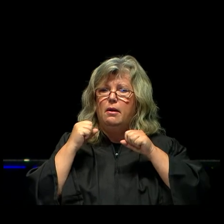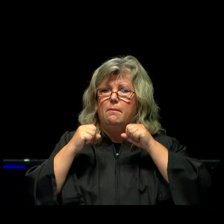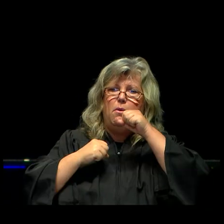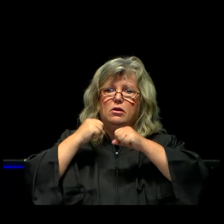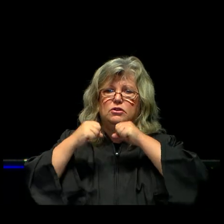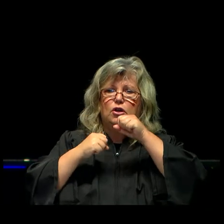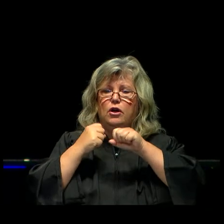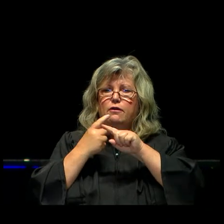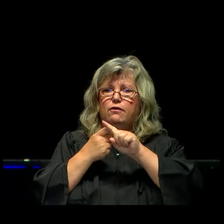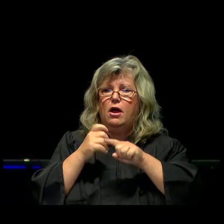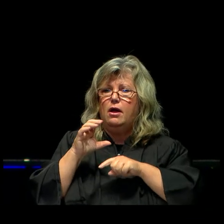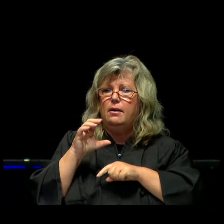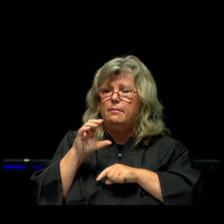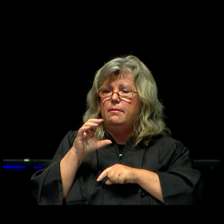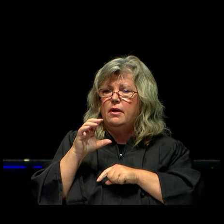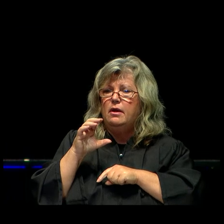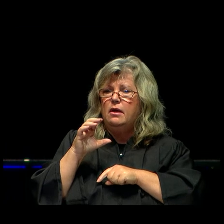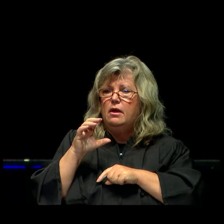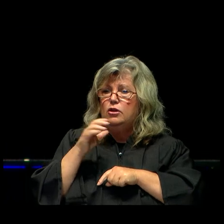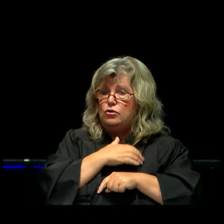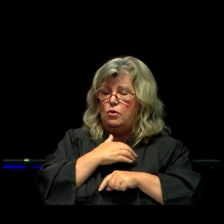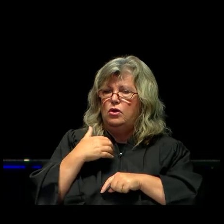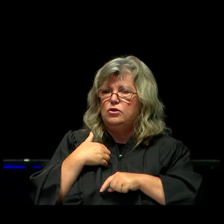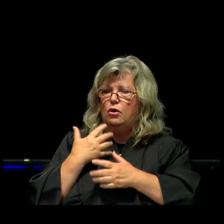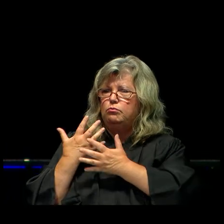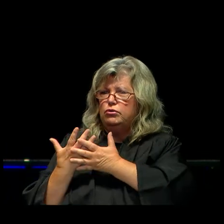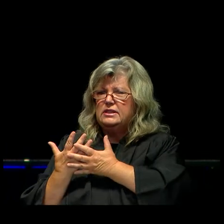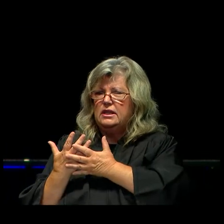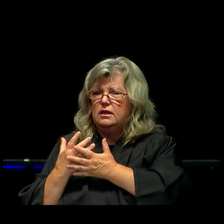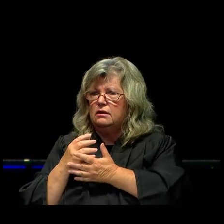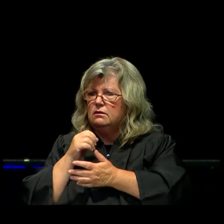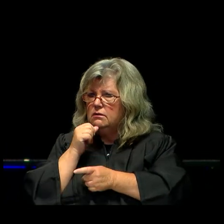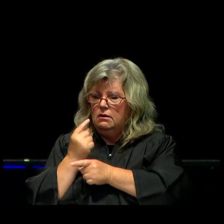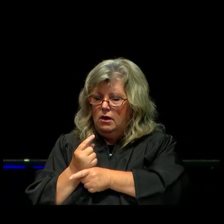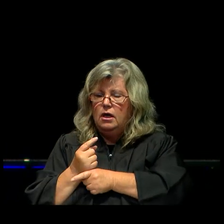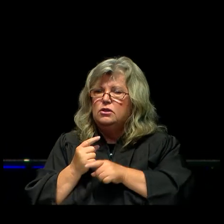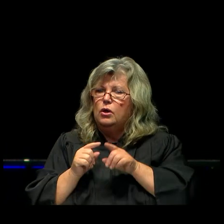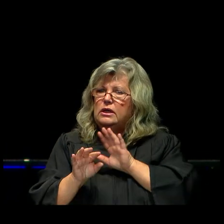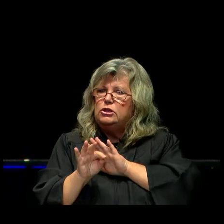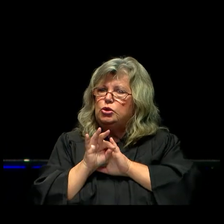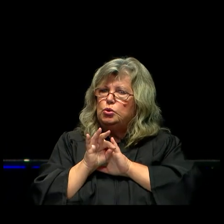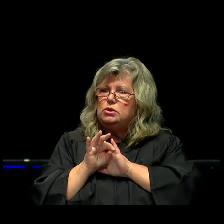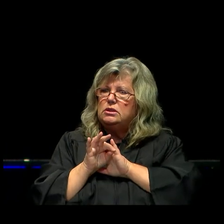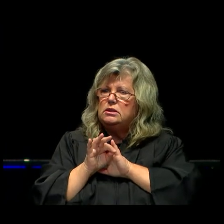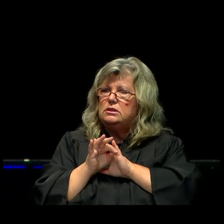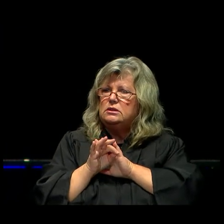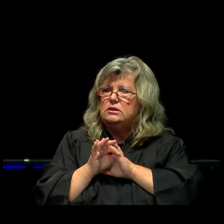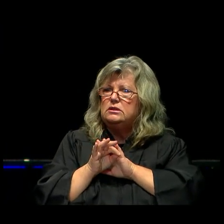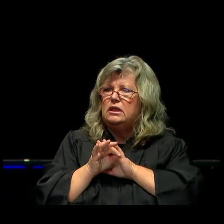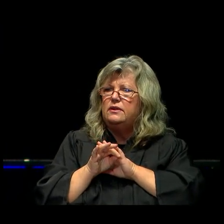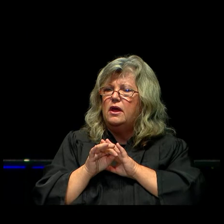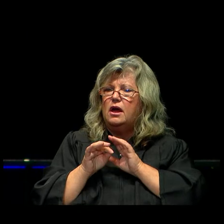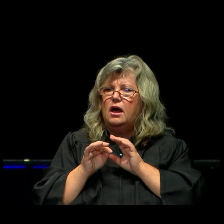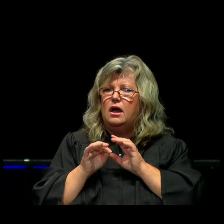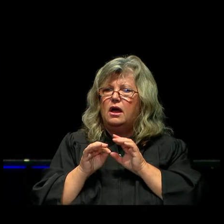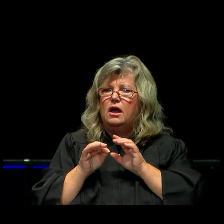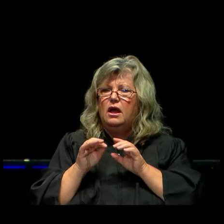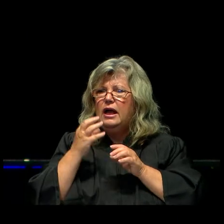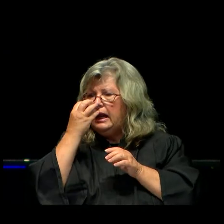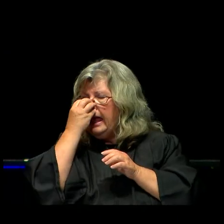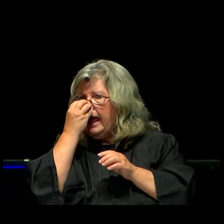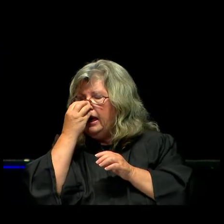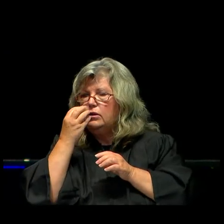was imprisoned unjustly. But Dylan chooses people. He chooses the jugglers and the clowns.